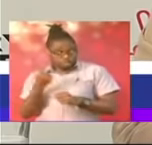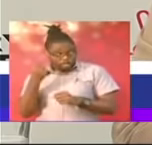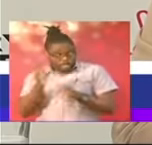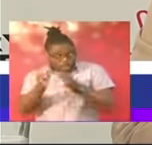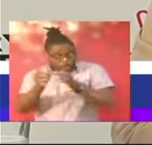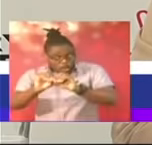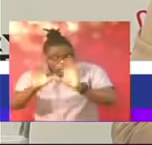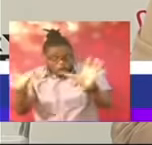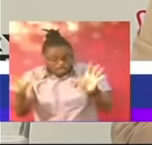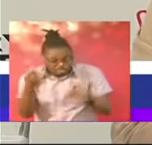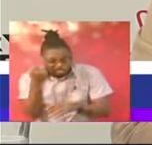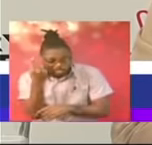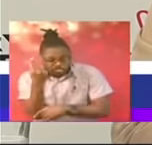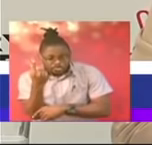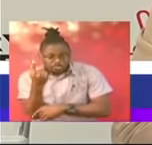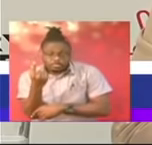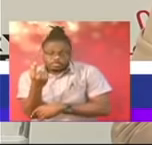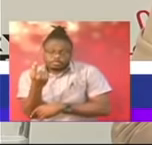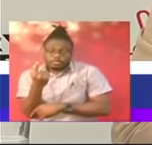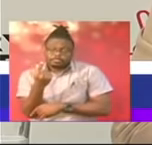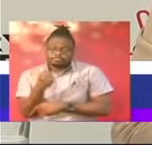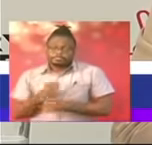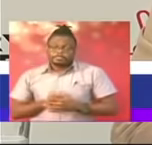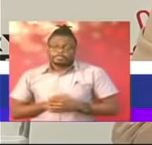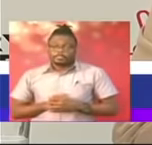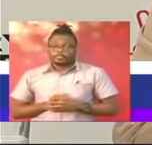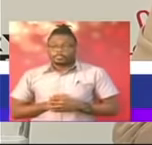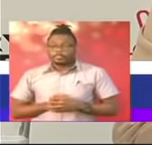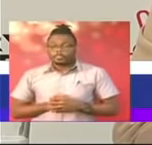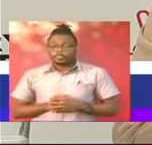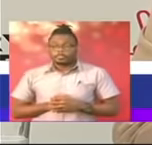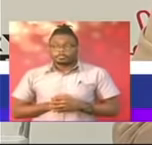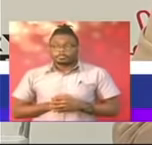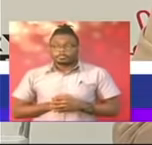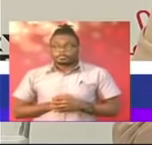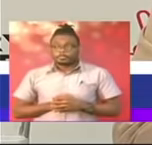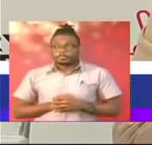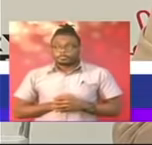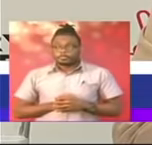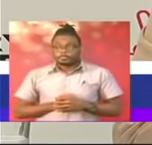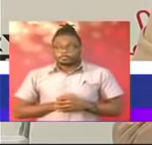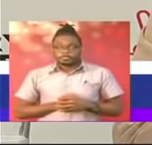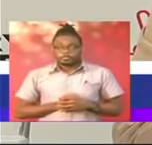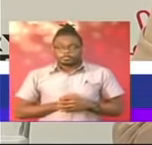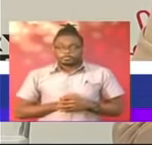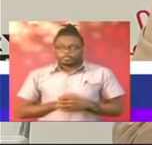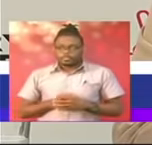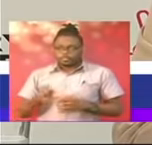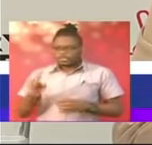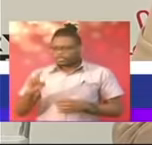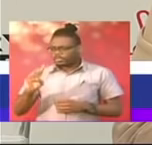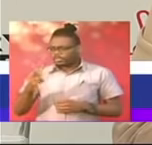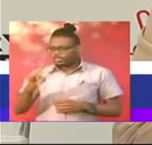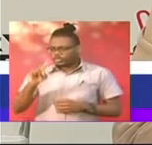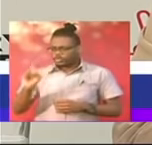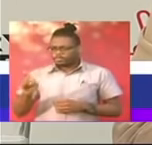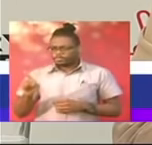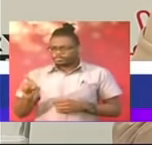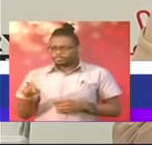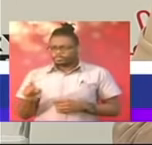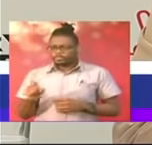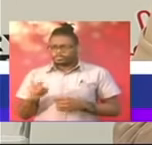information that we've put into the public domain so far. With respect to the second part of your question, those queries are probably going